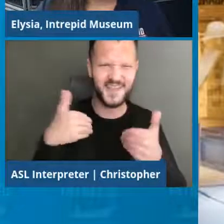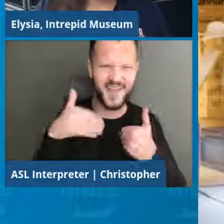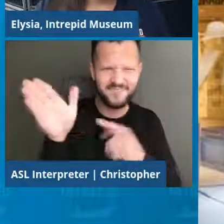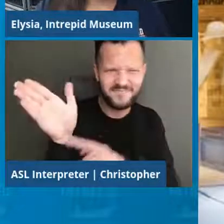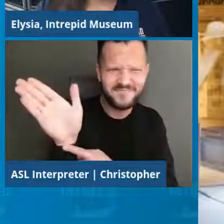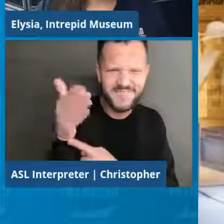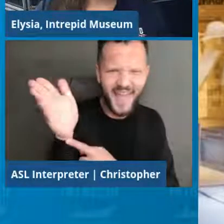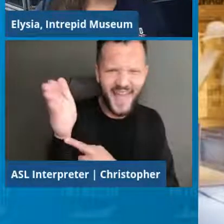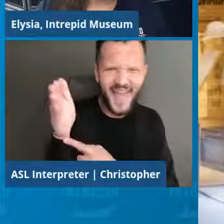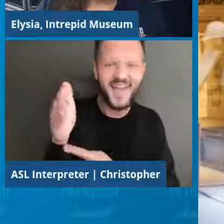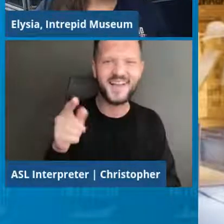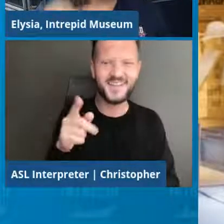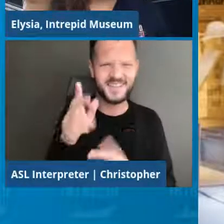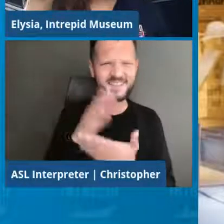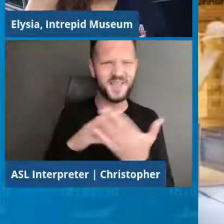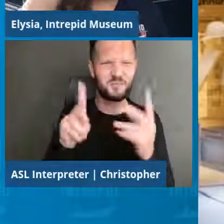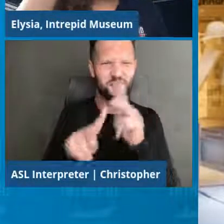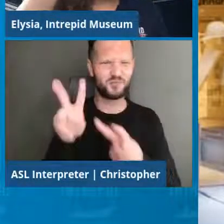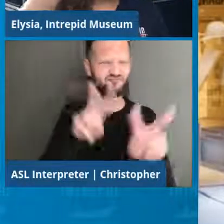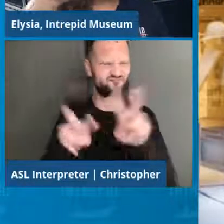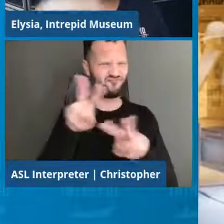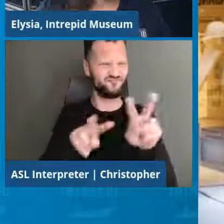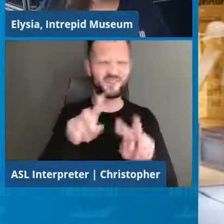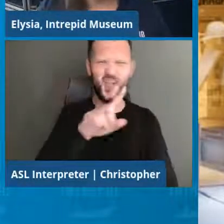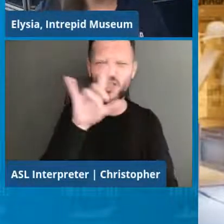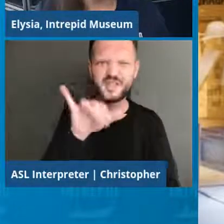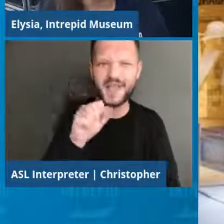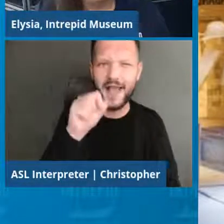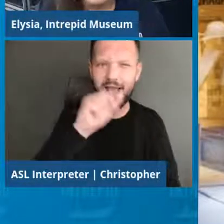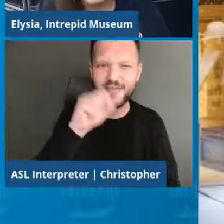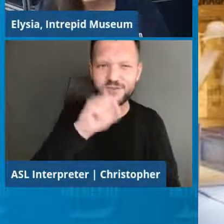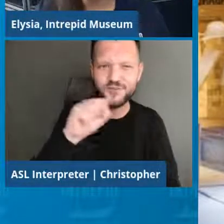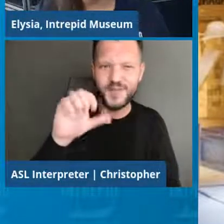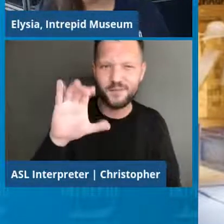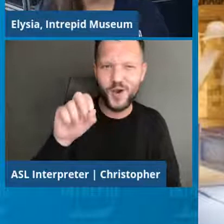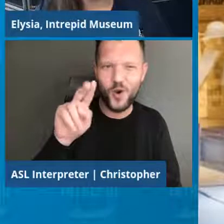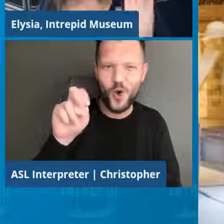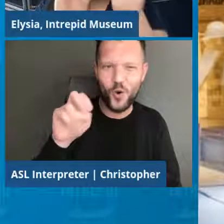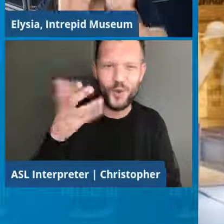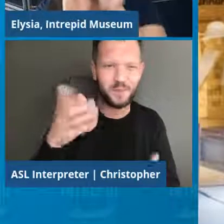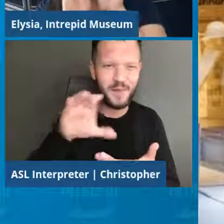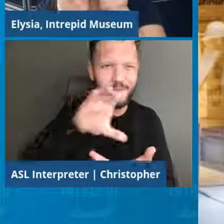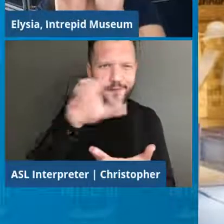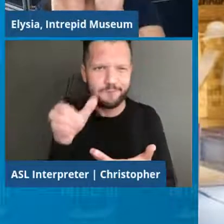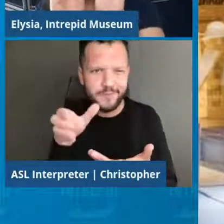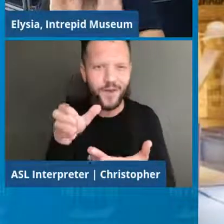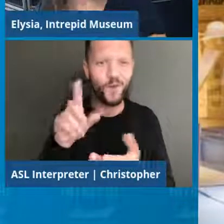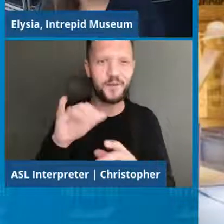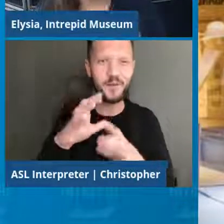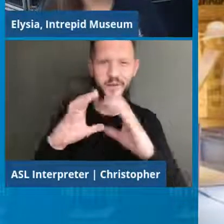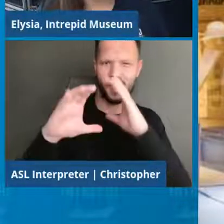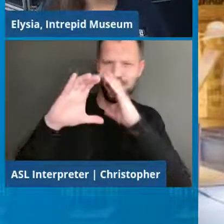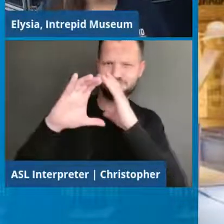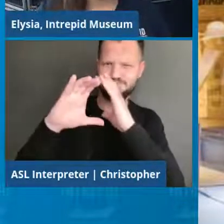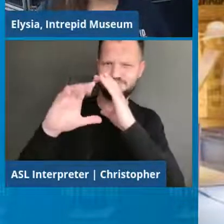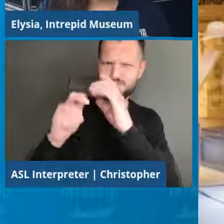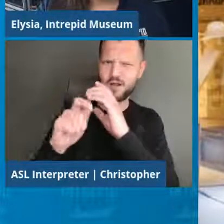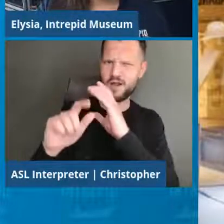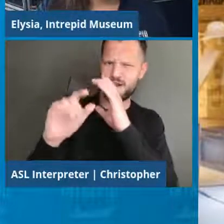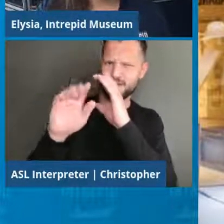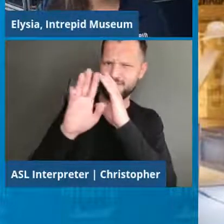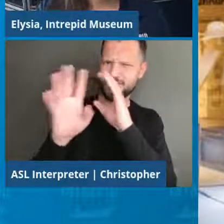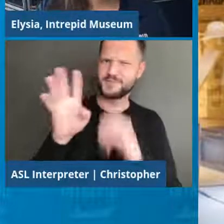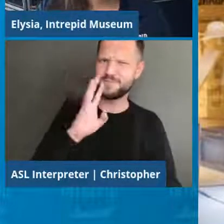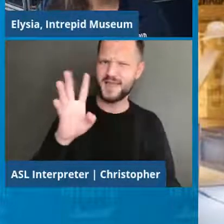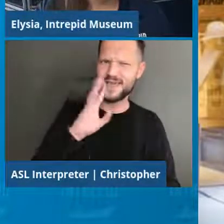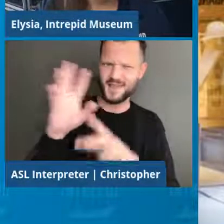say, it kind of looks like an ice cream cone that's been tilted on its side, or maybe a megaphone that you might shout into. But this